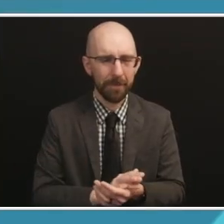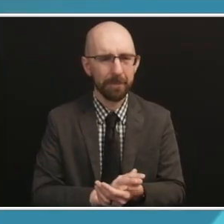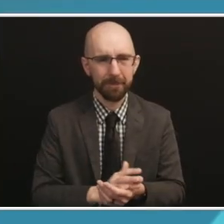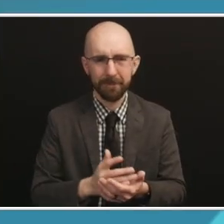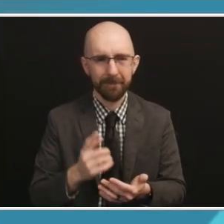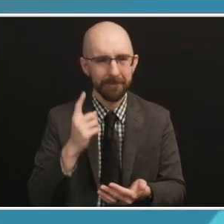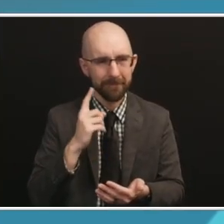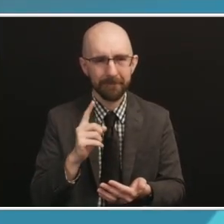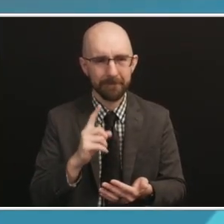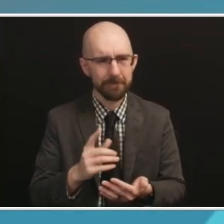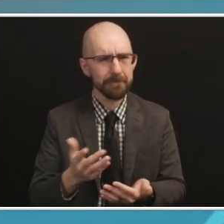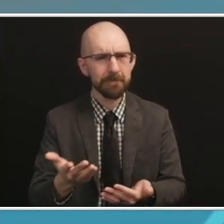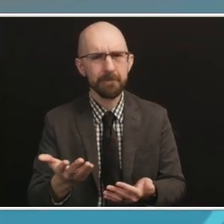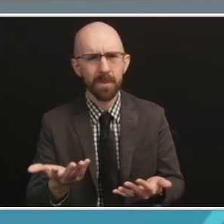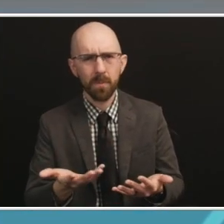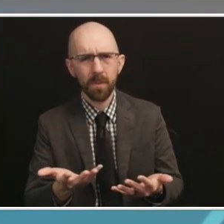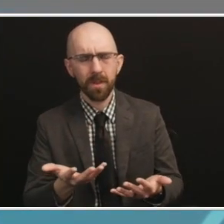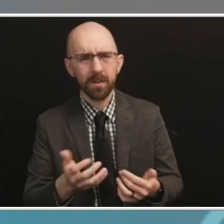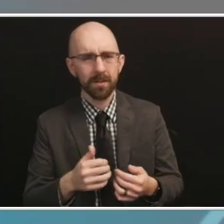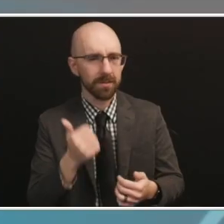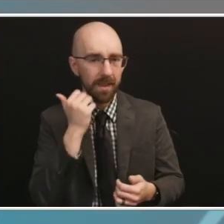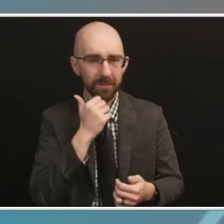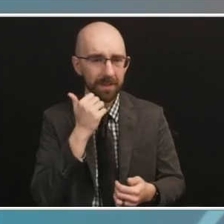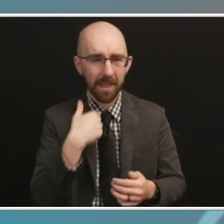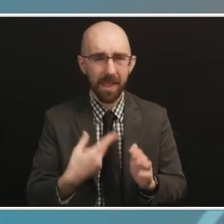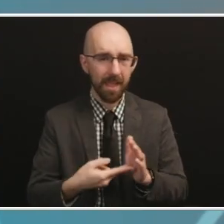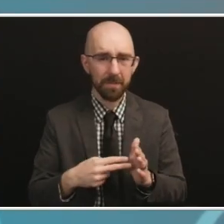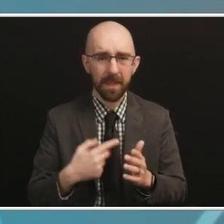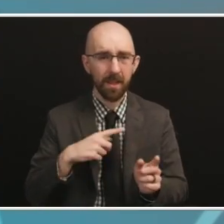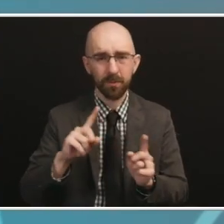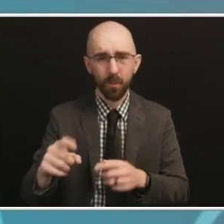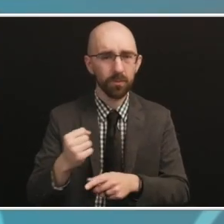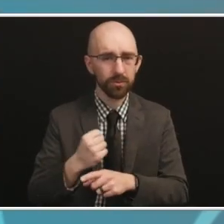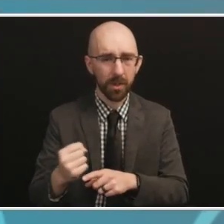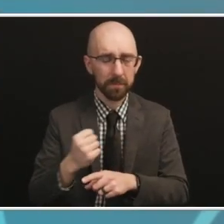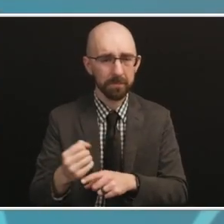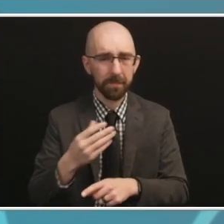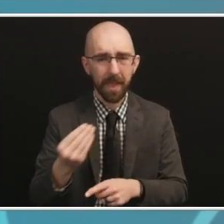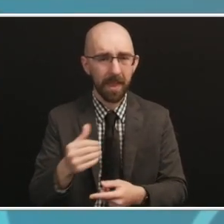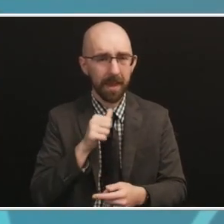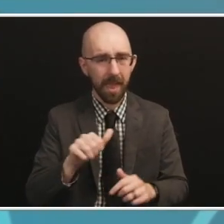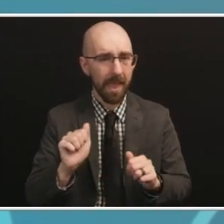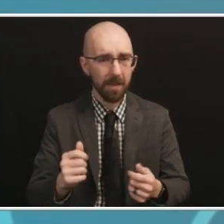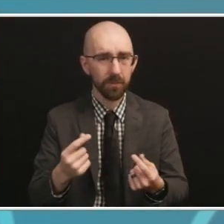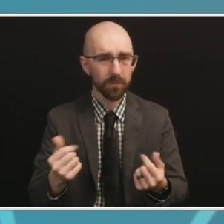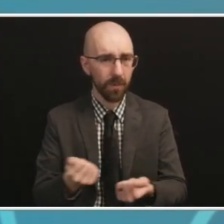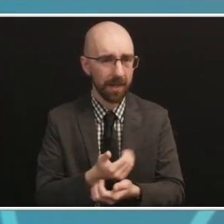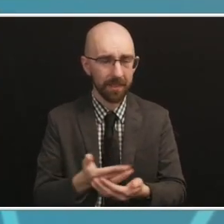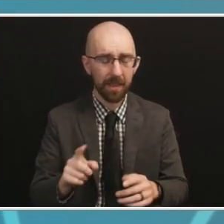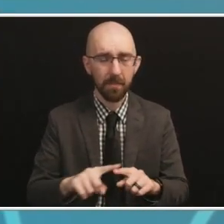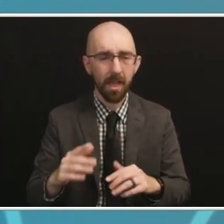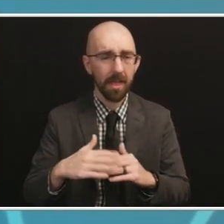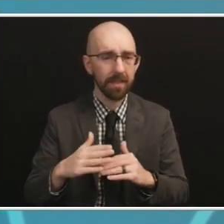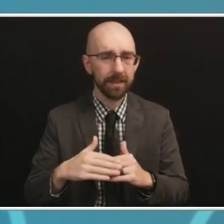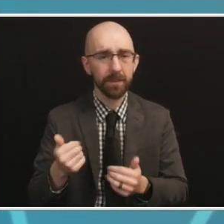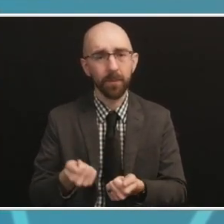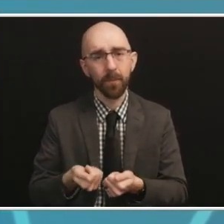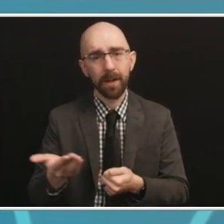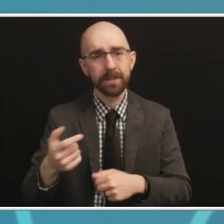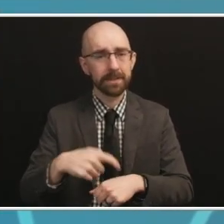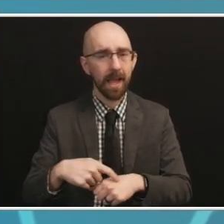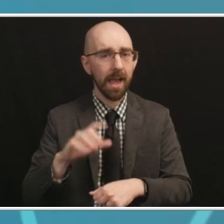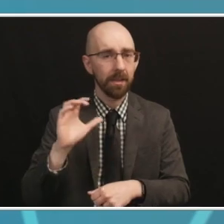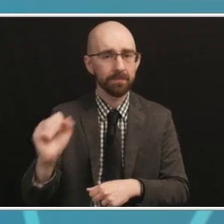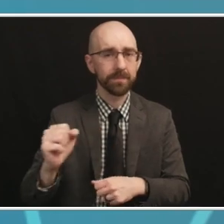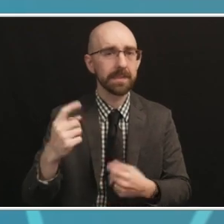far as every day, I mean, I was going to the shop and not able to do anything, but at least wasting time going out there for something